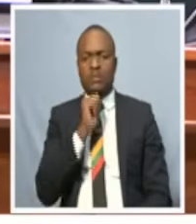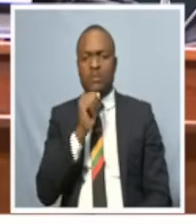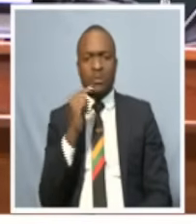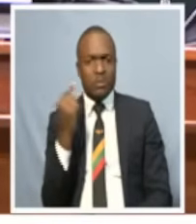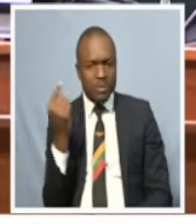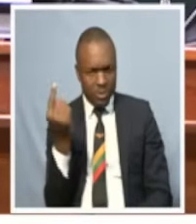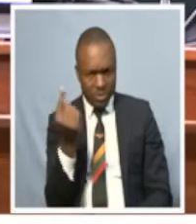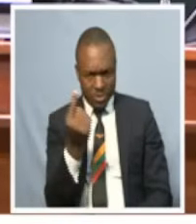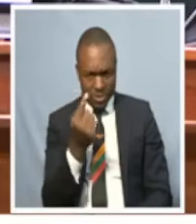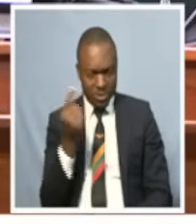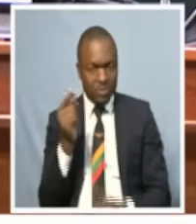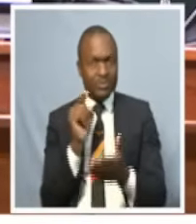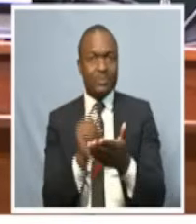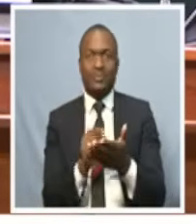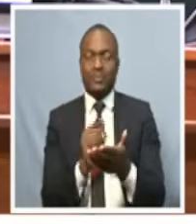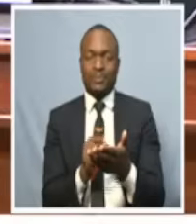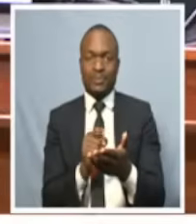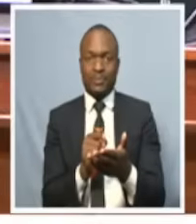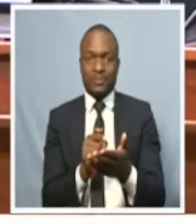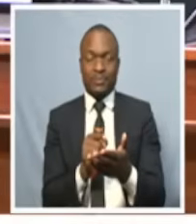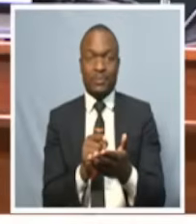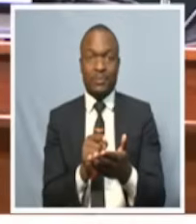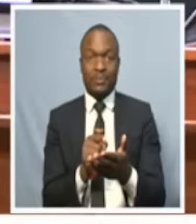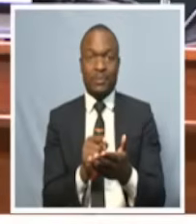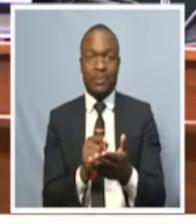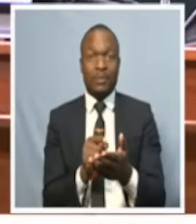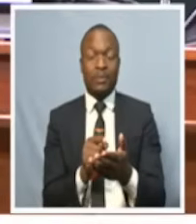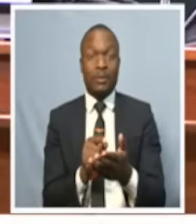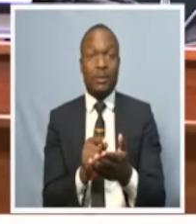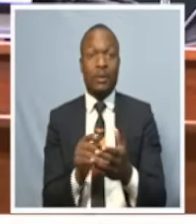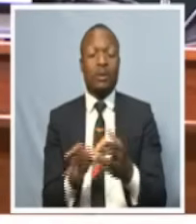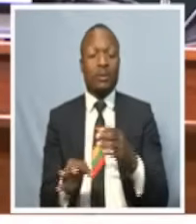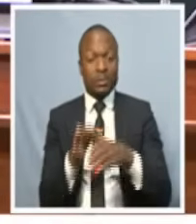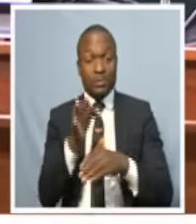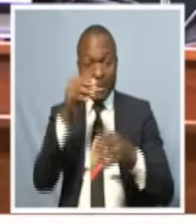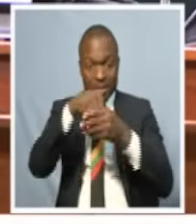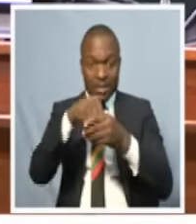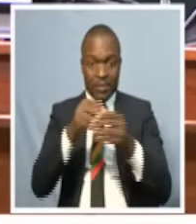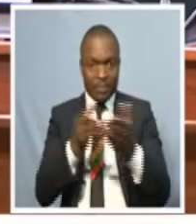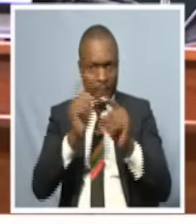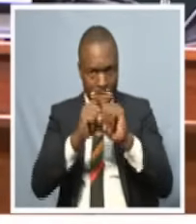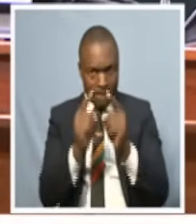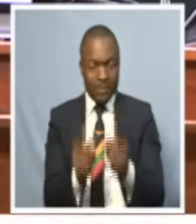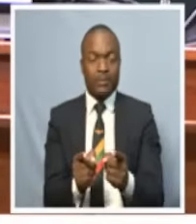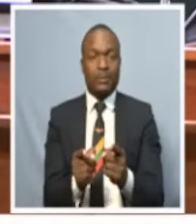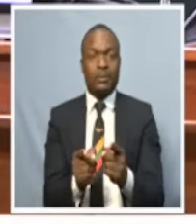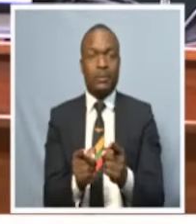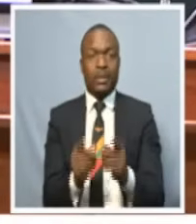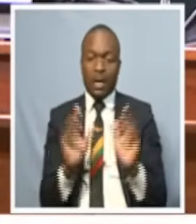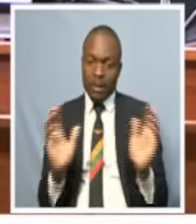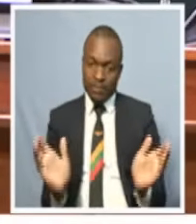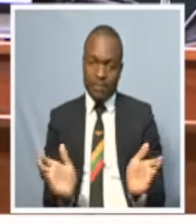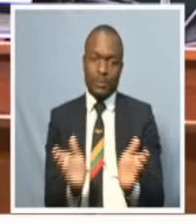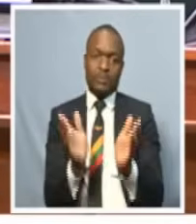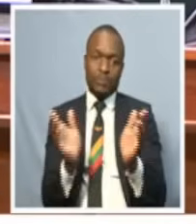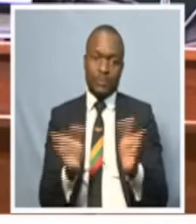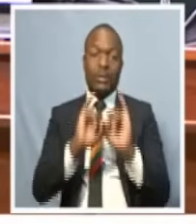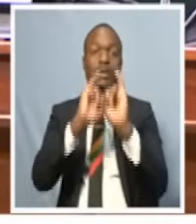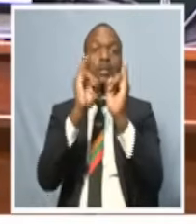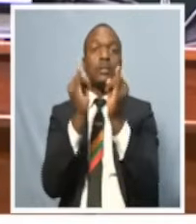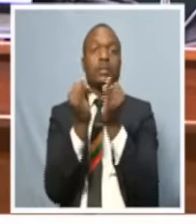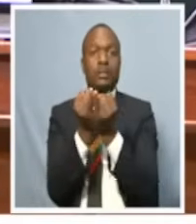only strengthens discipline and team spirit within the service, but also promotes